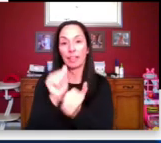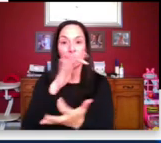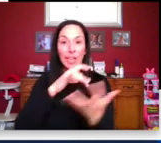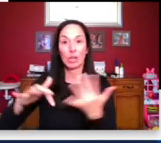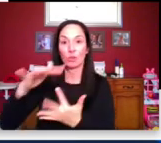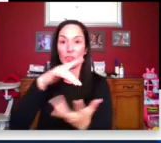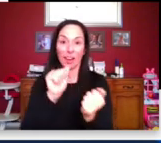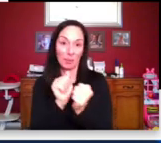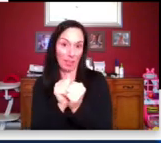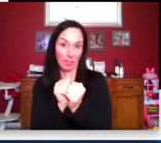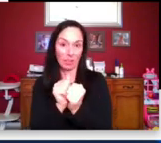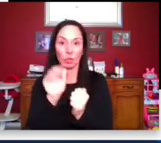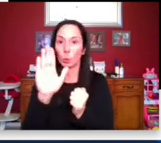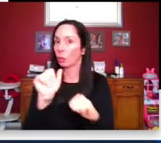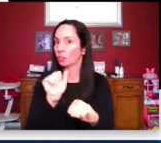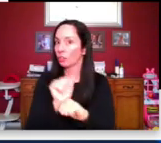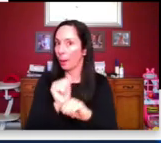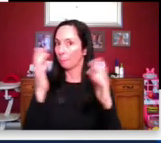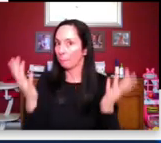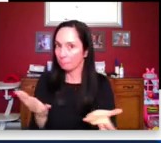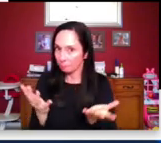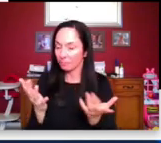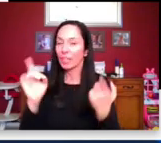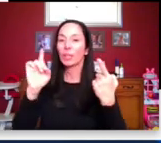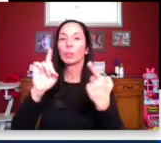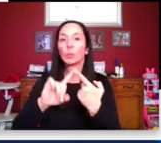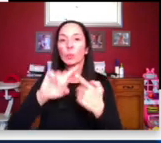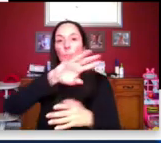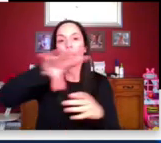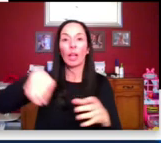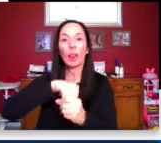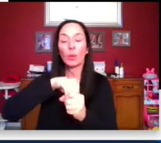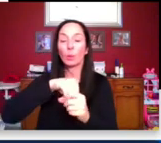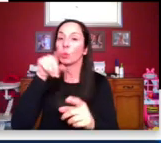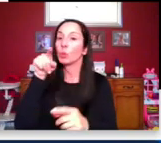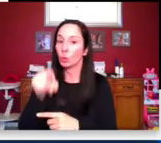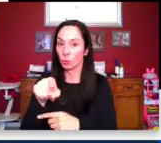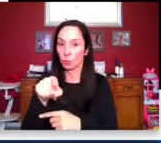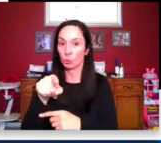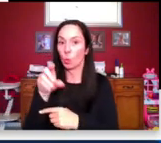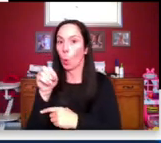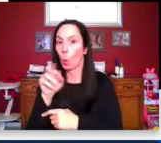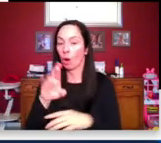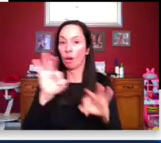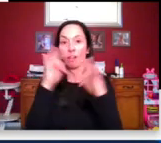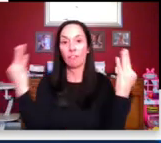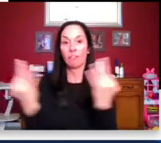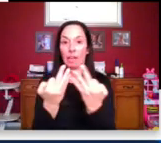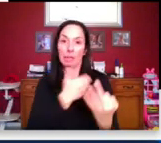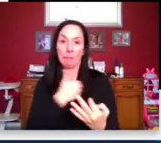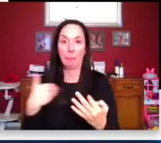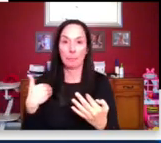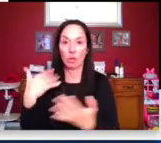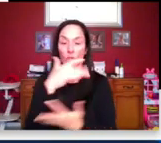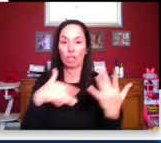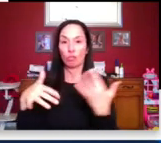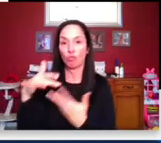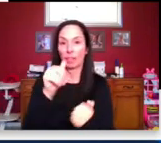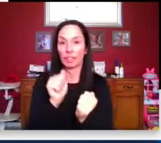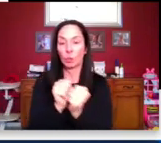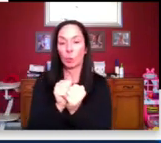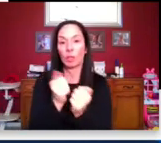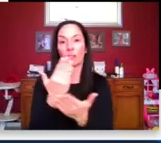So your task is to include yourself or your family members interacting with